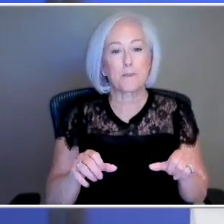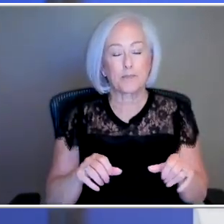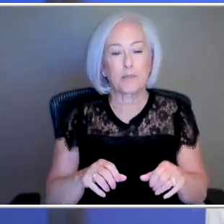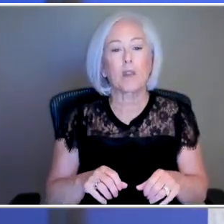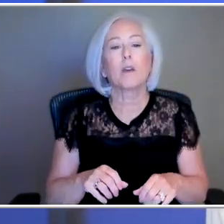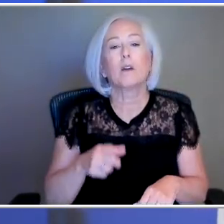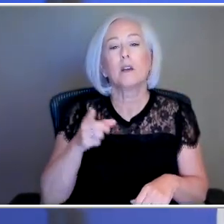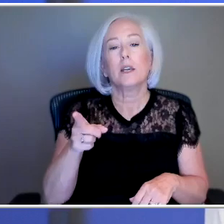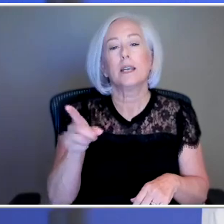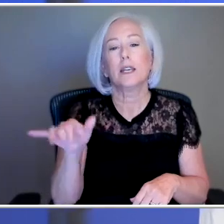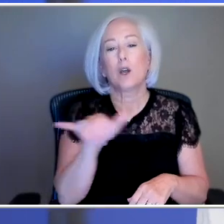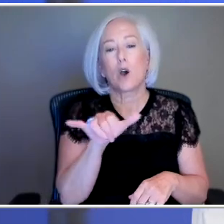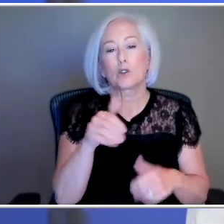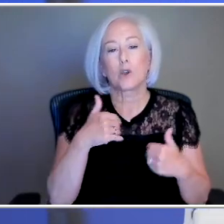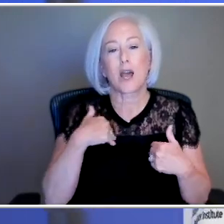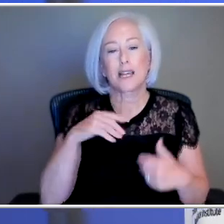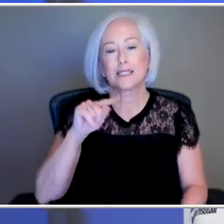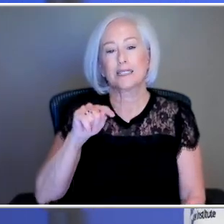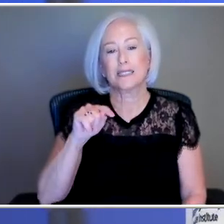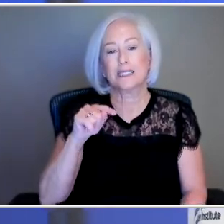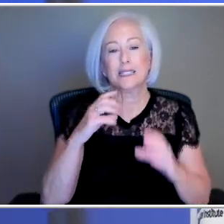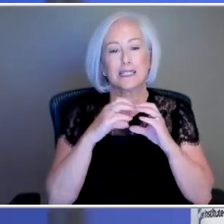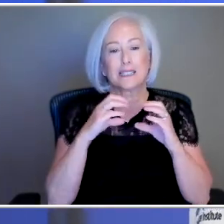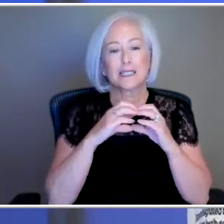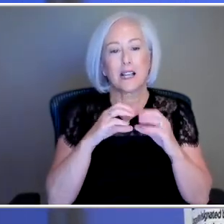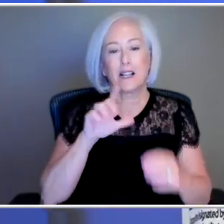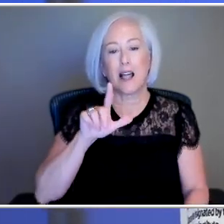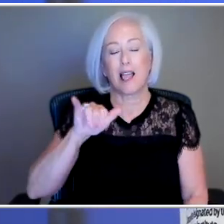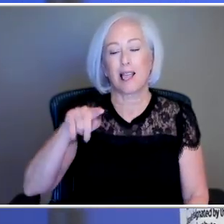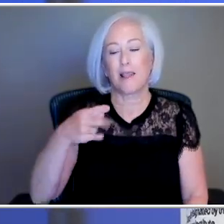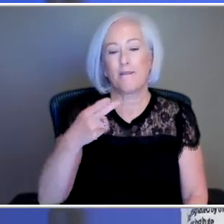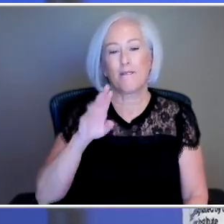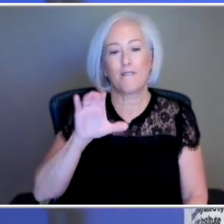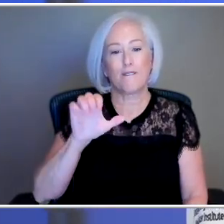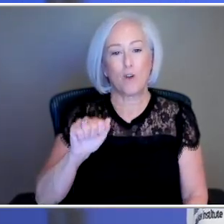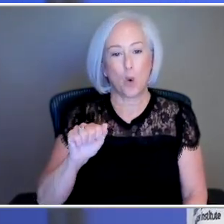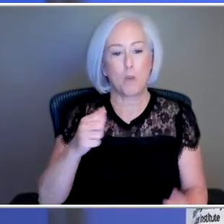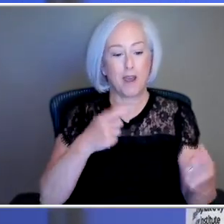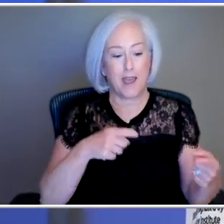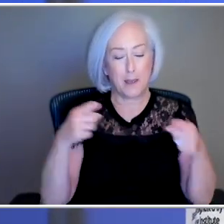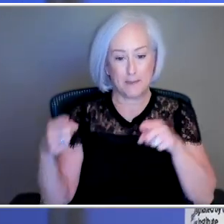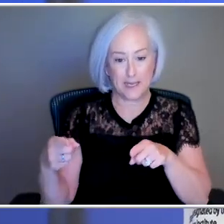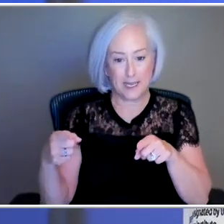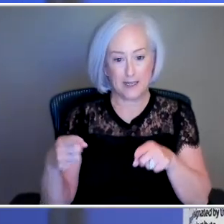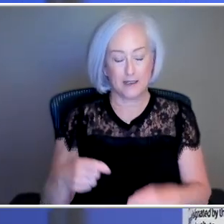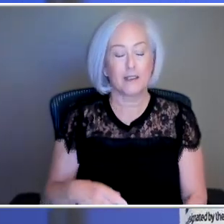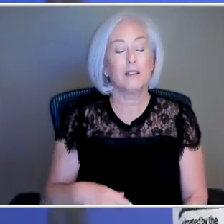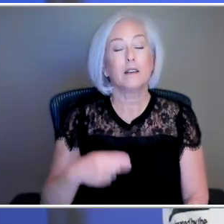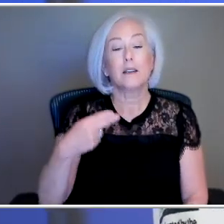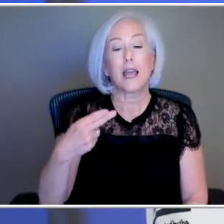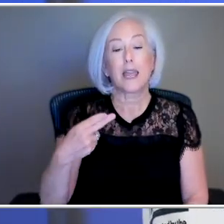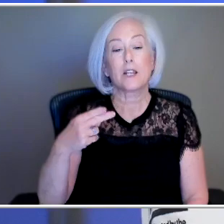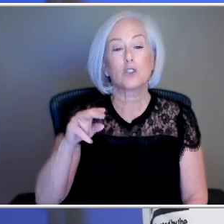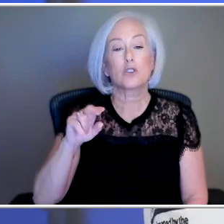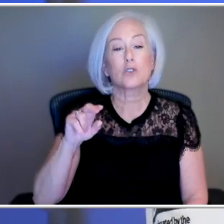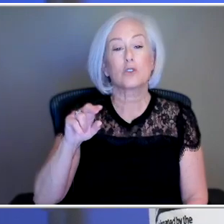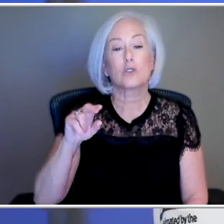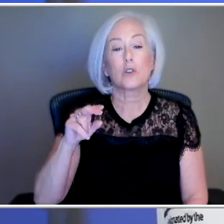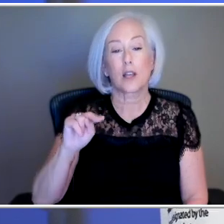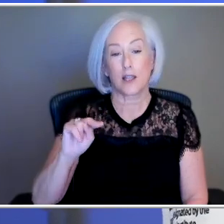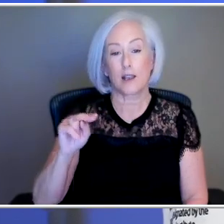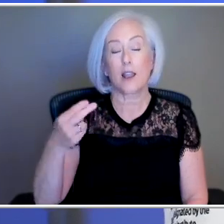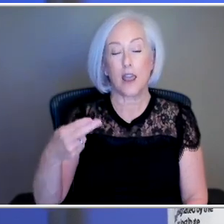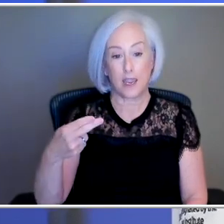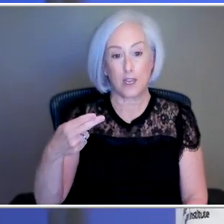T-cell lymphoma that was going on. And so this HLH can be sometimes a